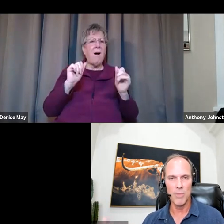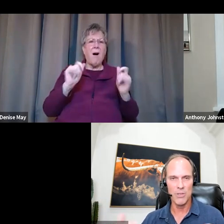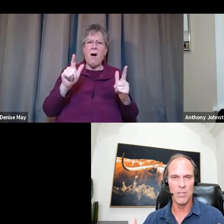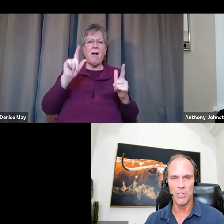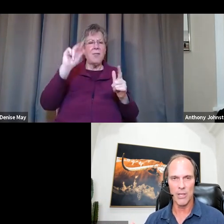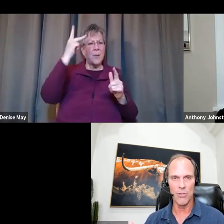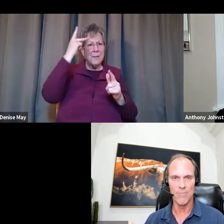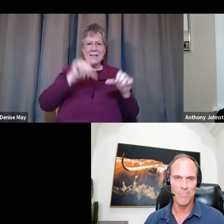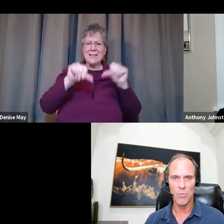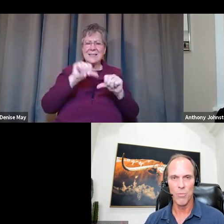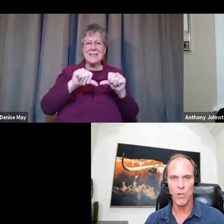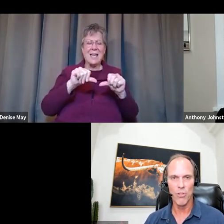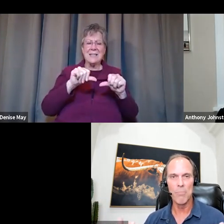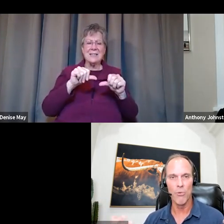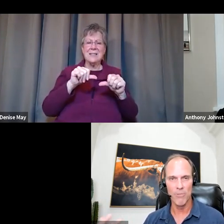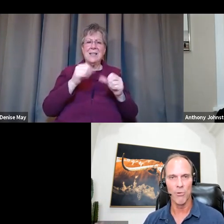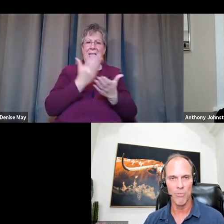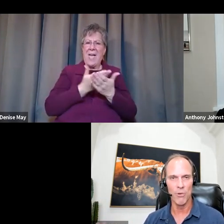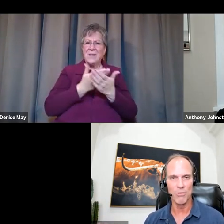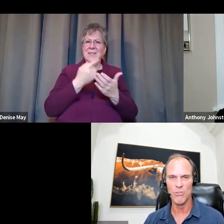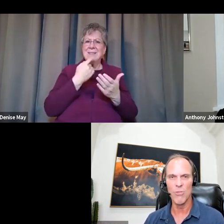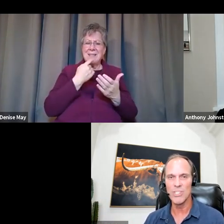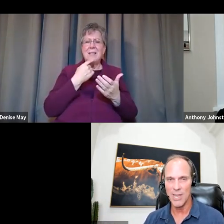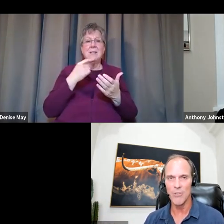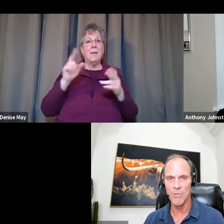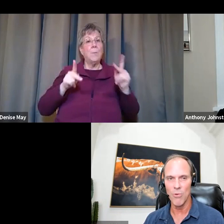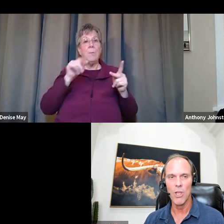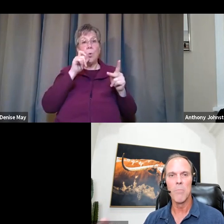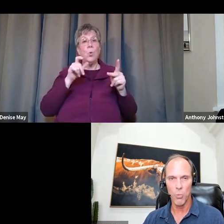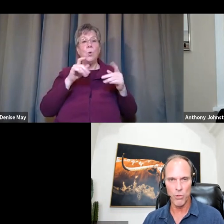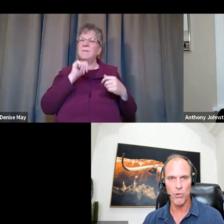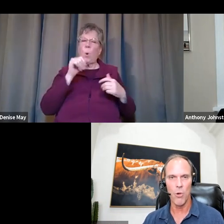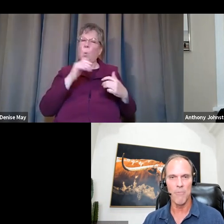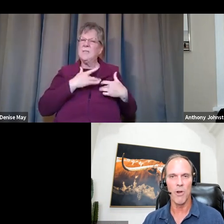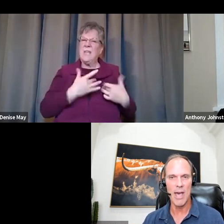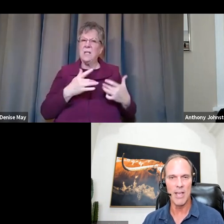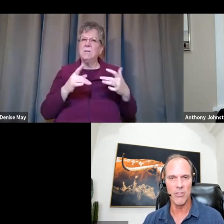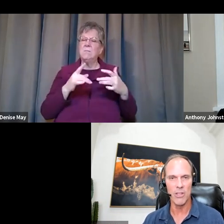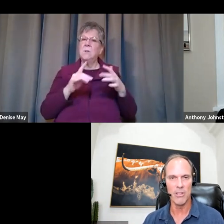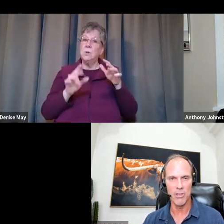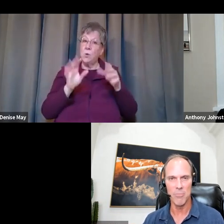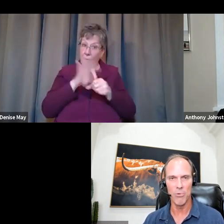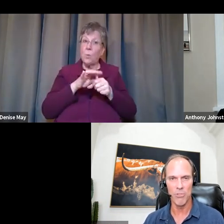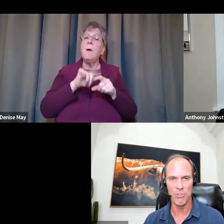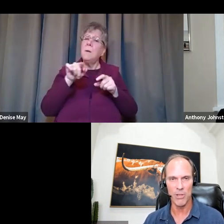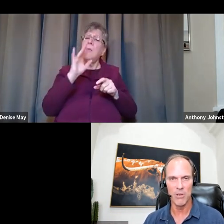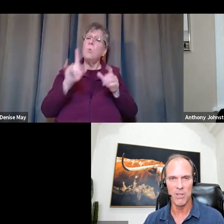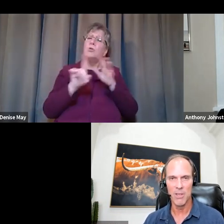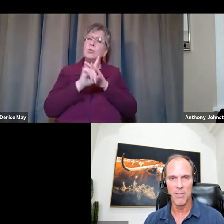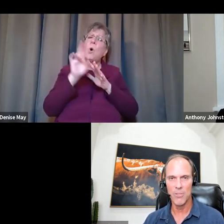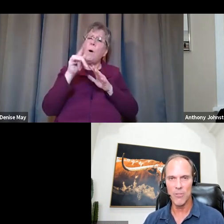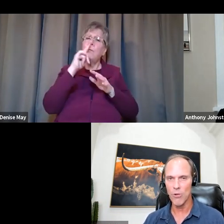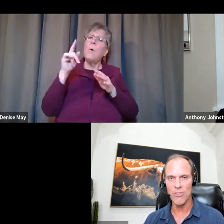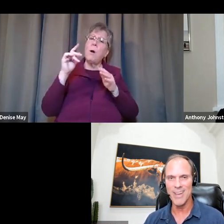voters who come into the election, we call them peripheral voters, who don't tend to vote, but will show up for a high salience, high importance